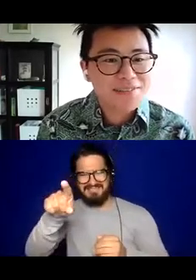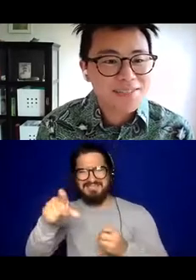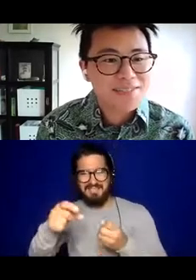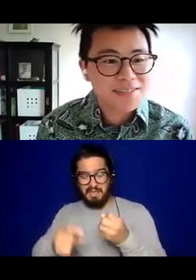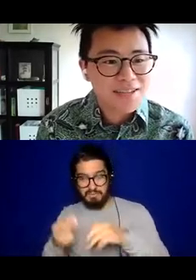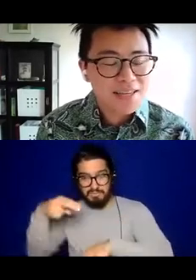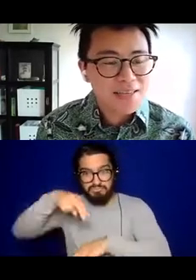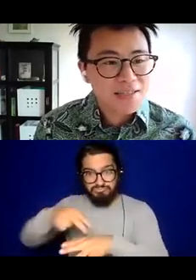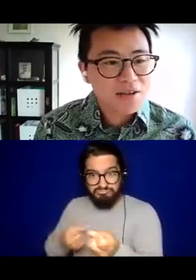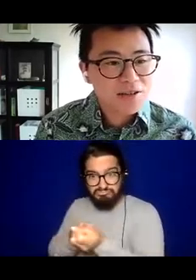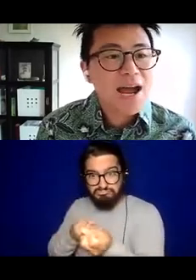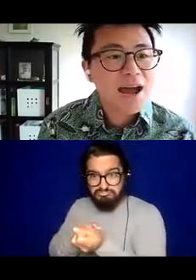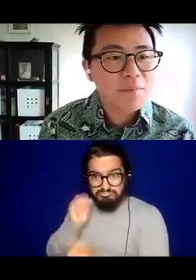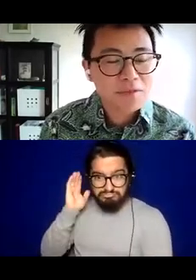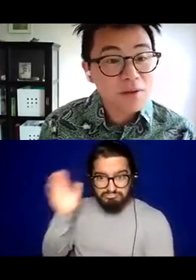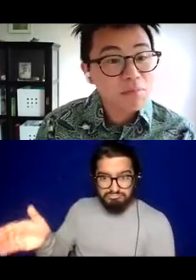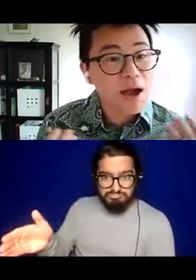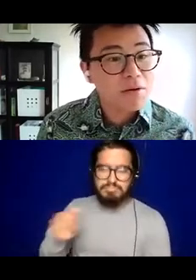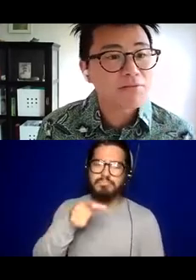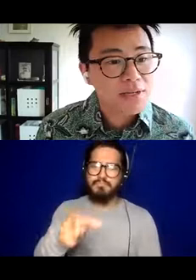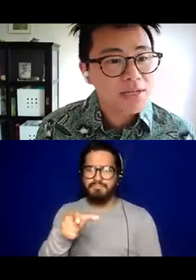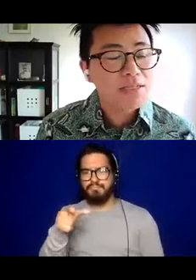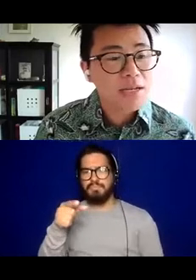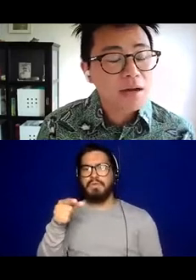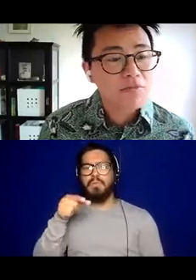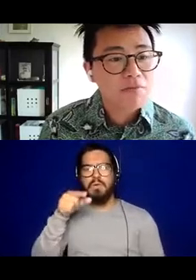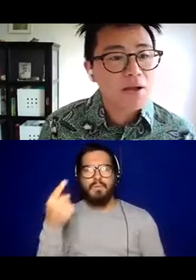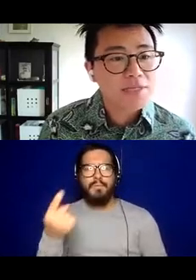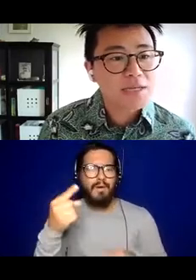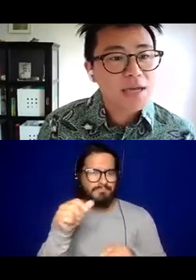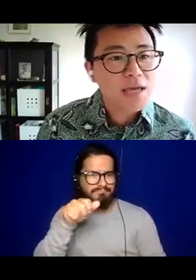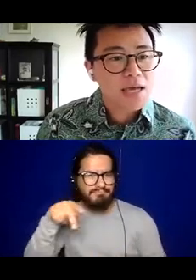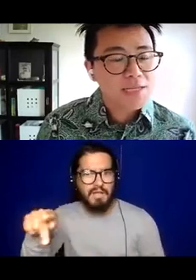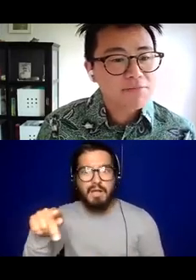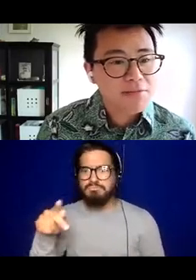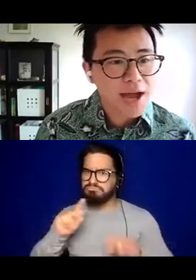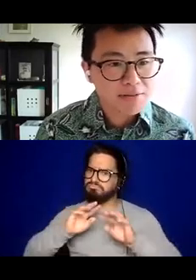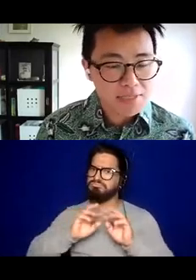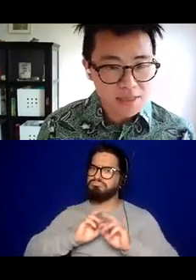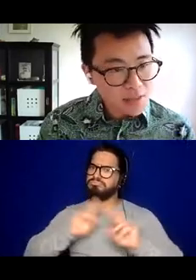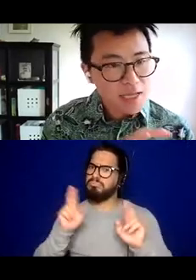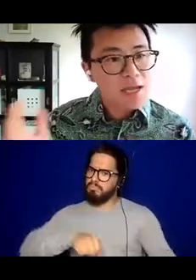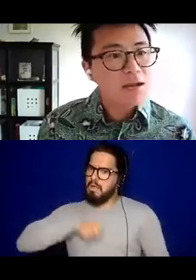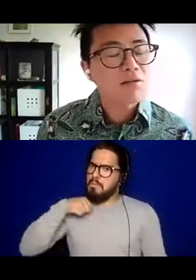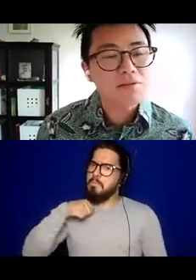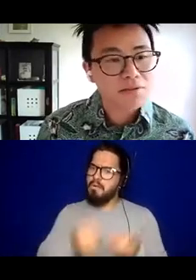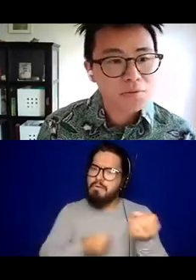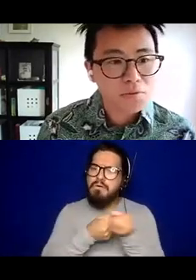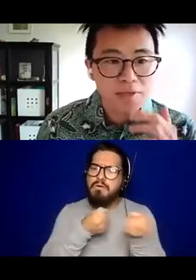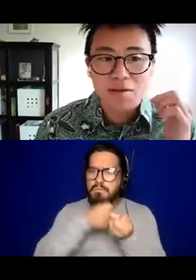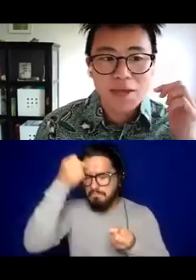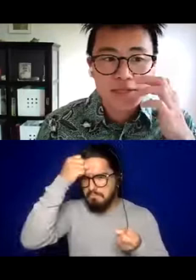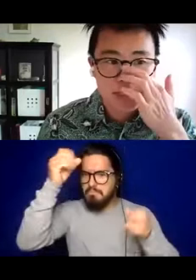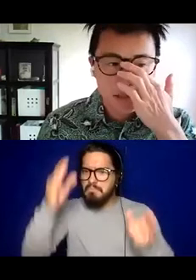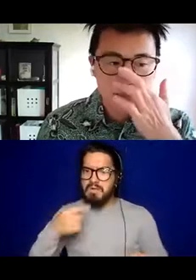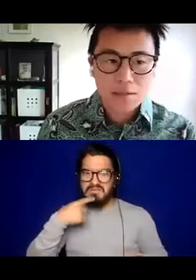Signal, for instance, the secure chat app is really proud of standing up for privacy and safety of activists, and they'll say it all over their tool